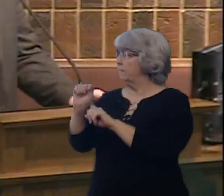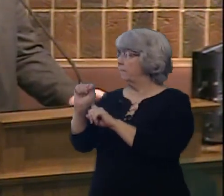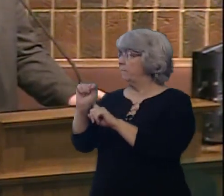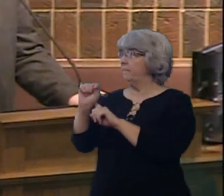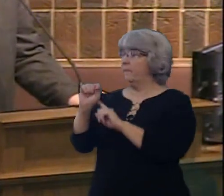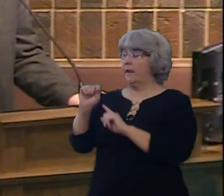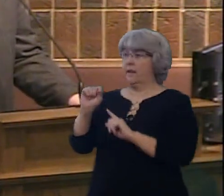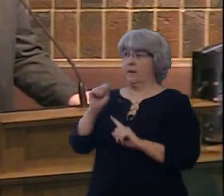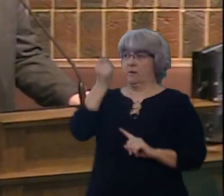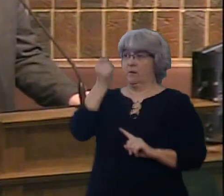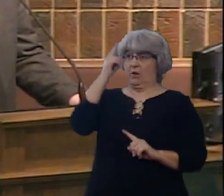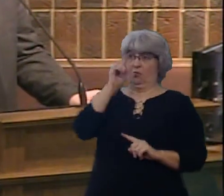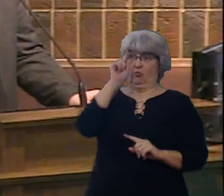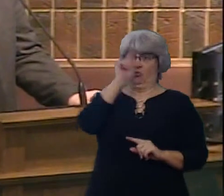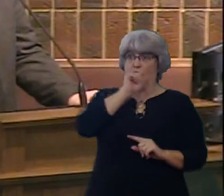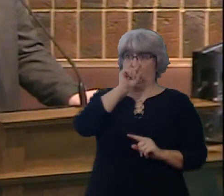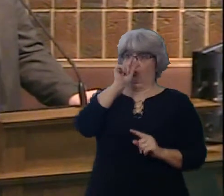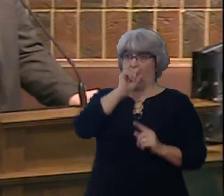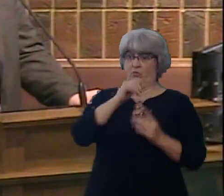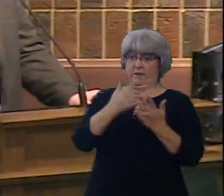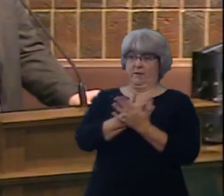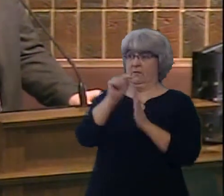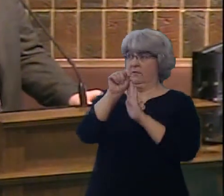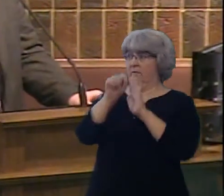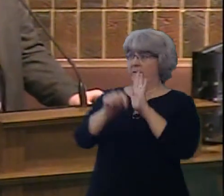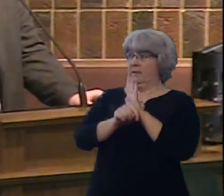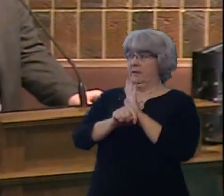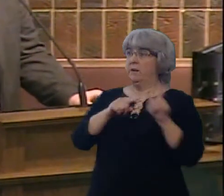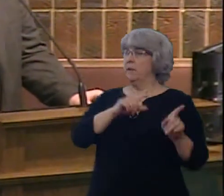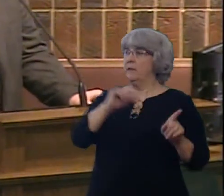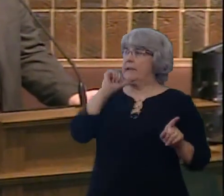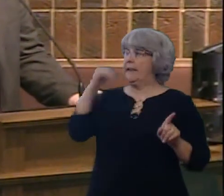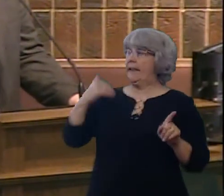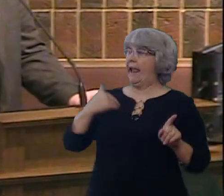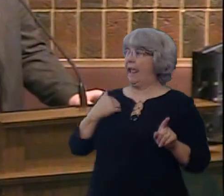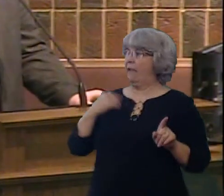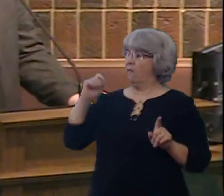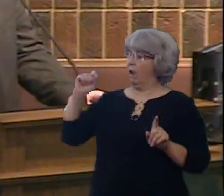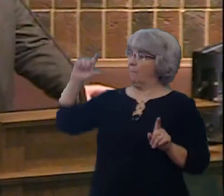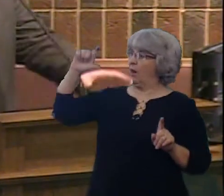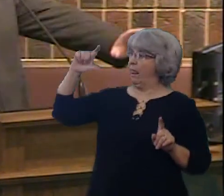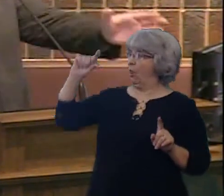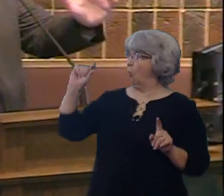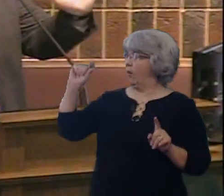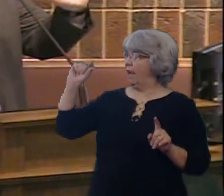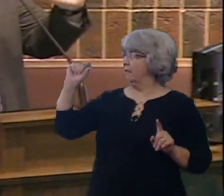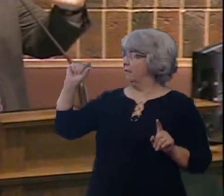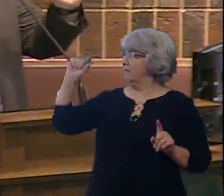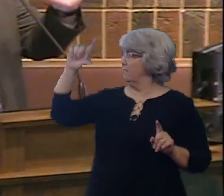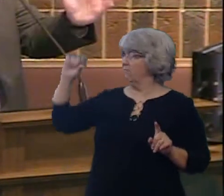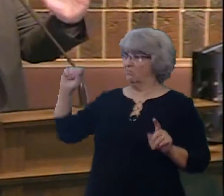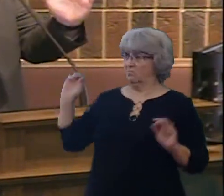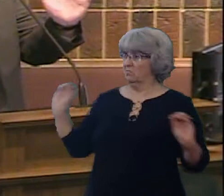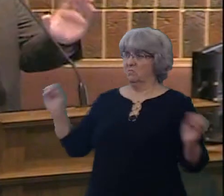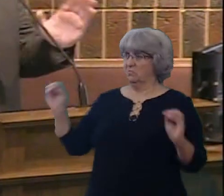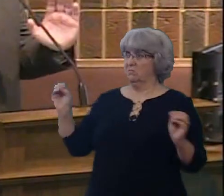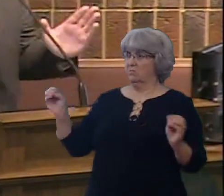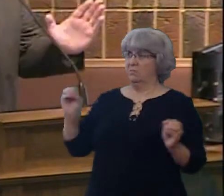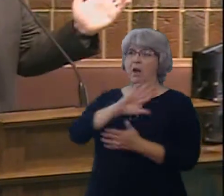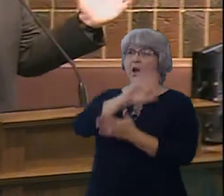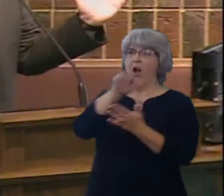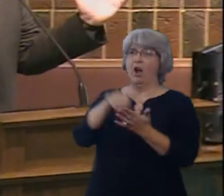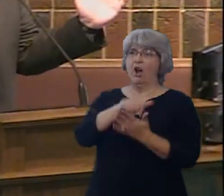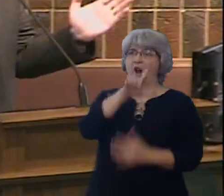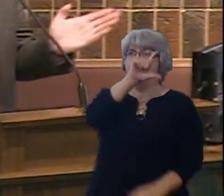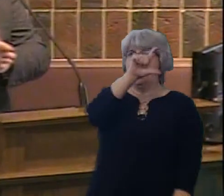original Greek New Testament, there were no upper and lower cases. So everything was uppercase block letters,